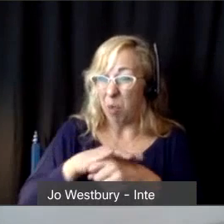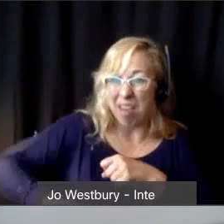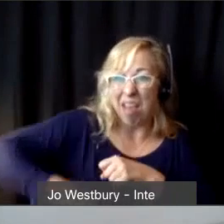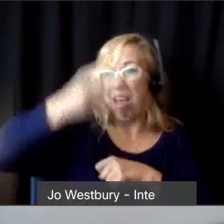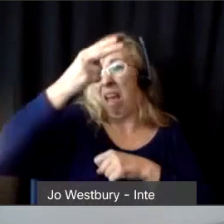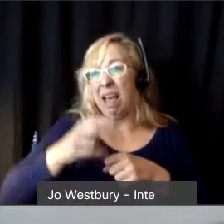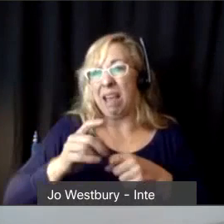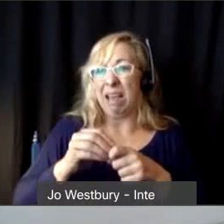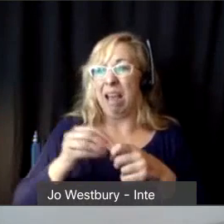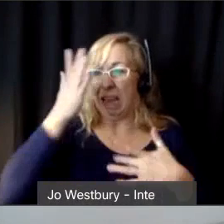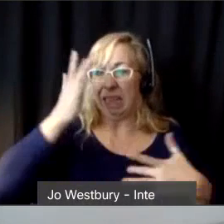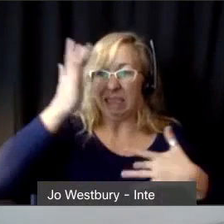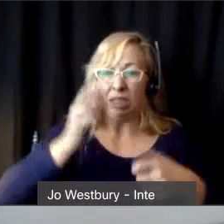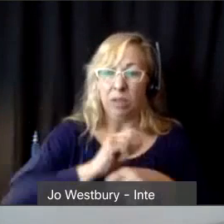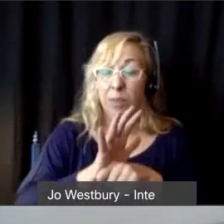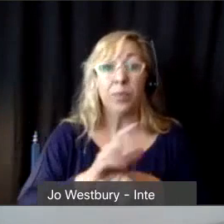high-risk states at